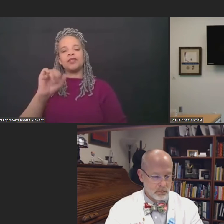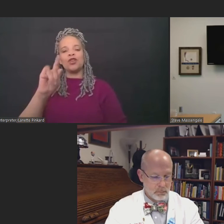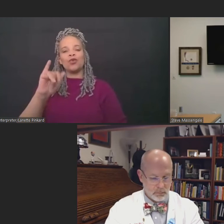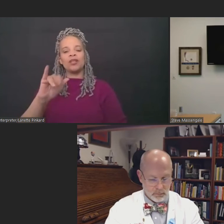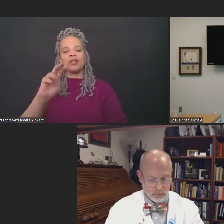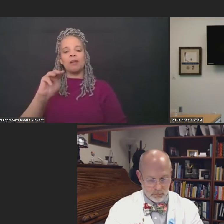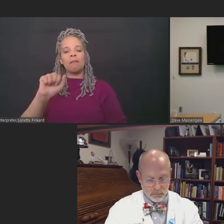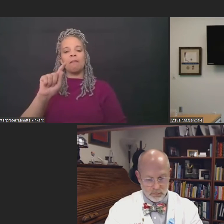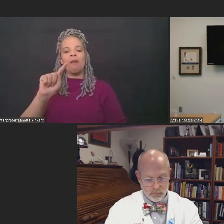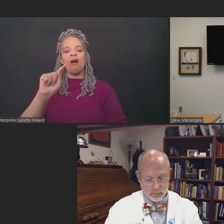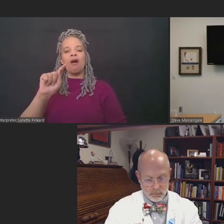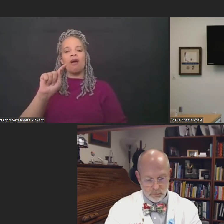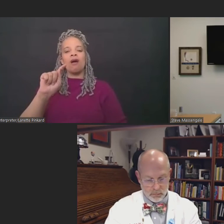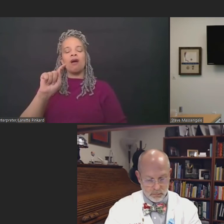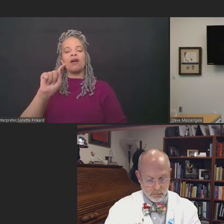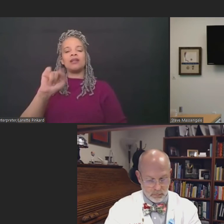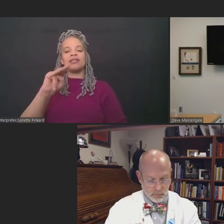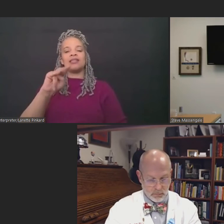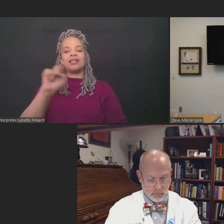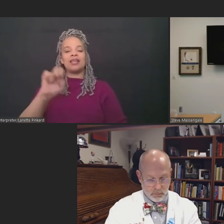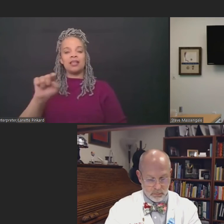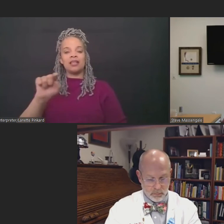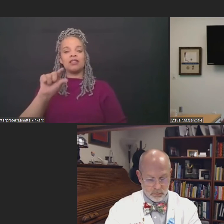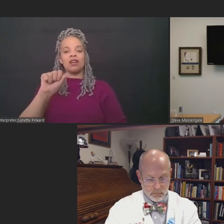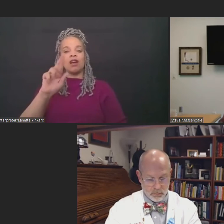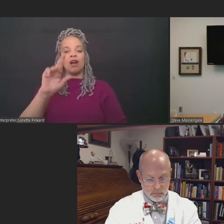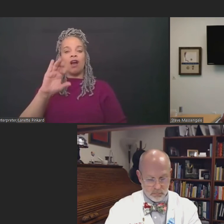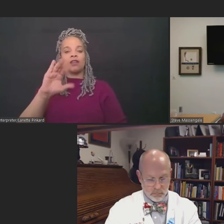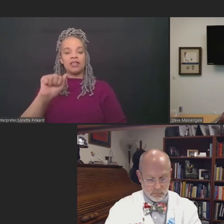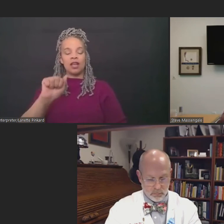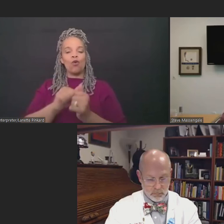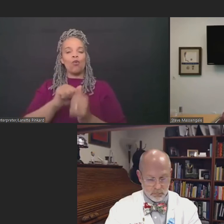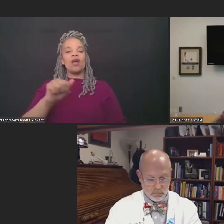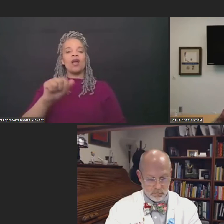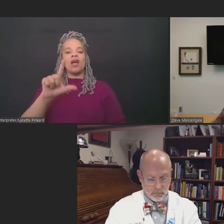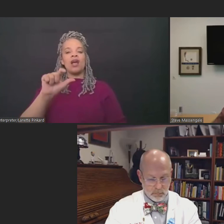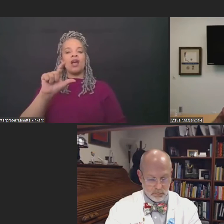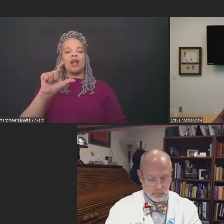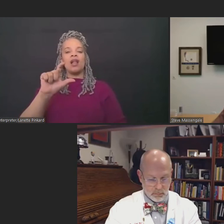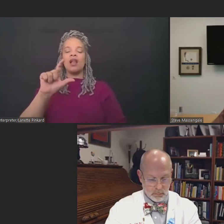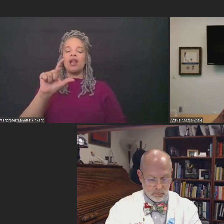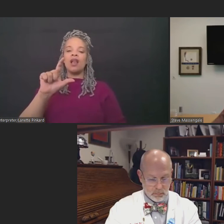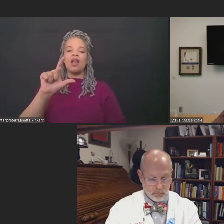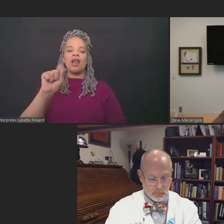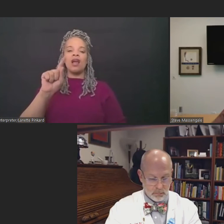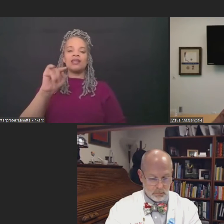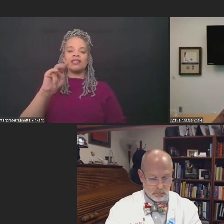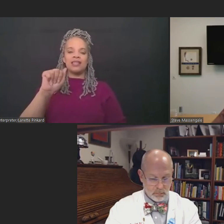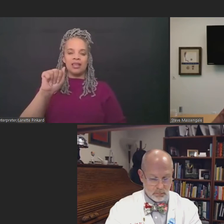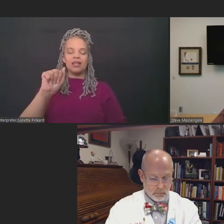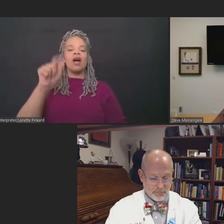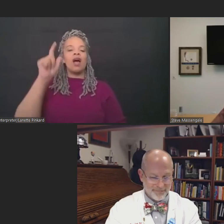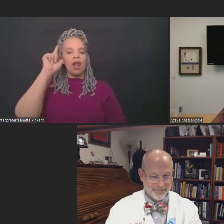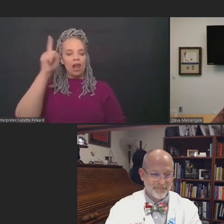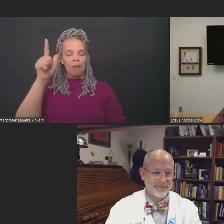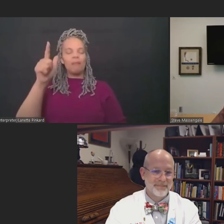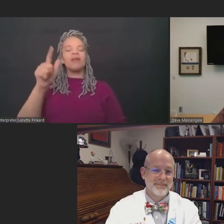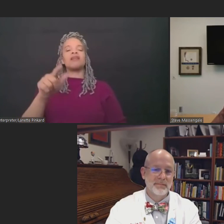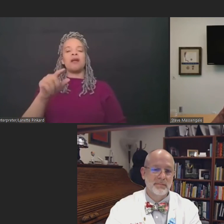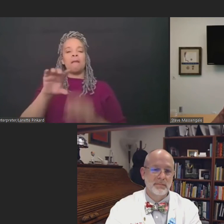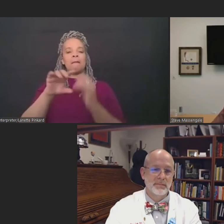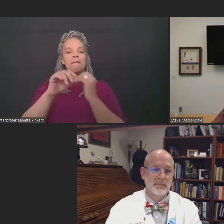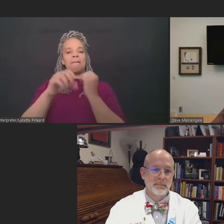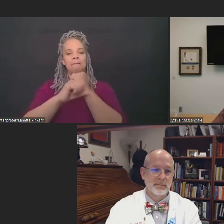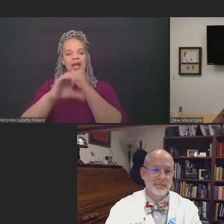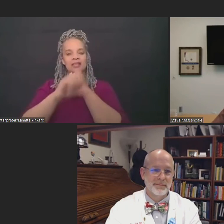Martinez Garcia with Latino Lubbock Magazine. Good afternoon, everybody. Good afternoon. Good afternoon. Dr. Cook,